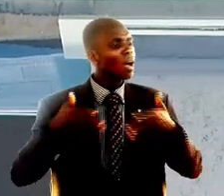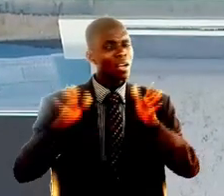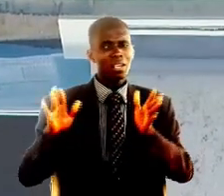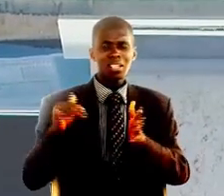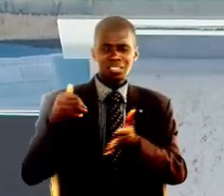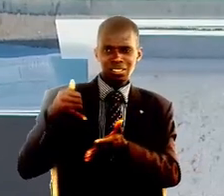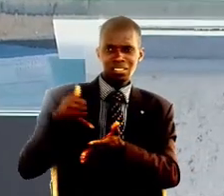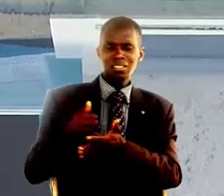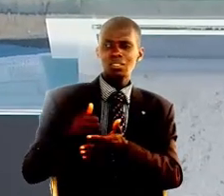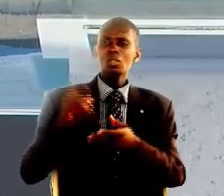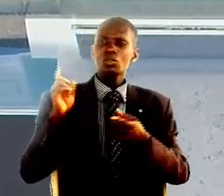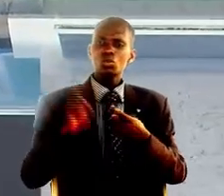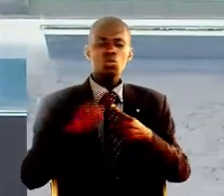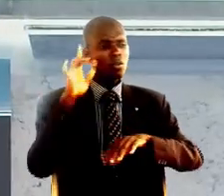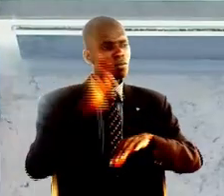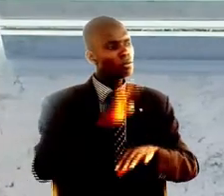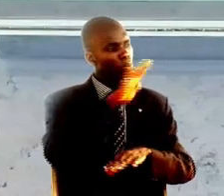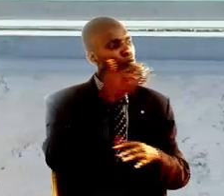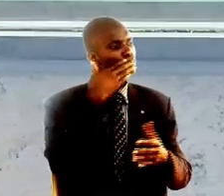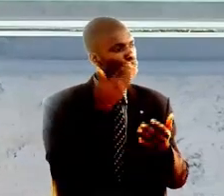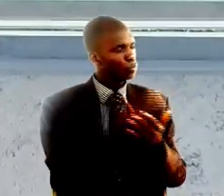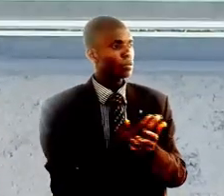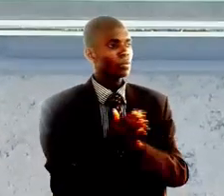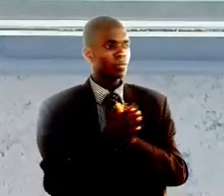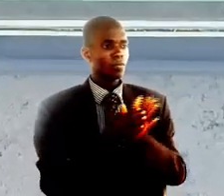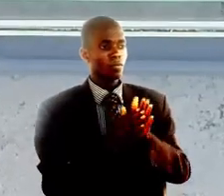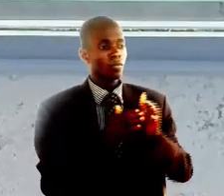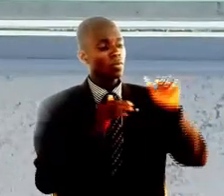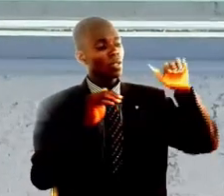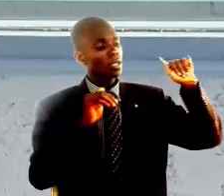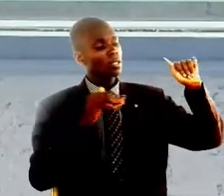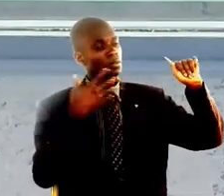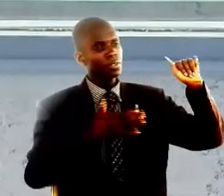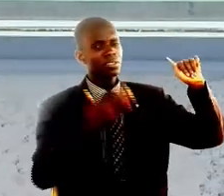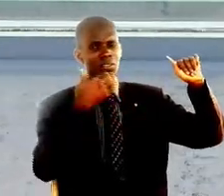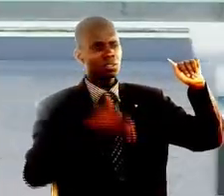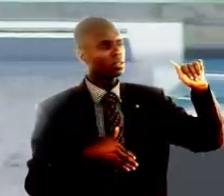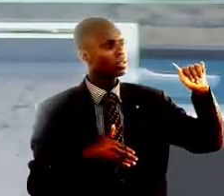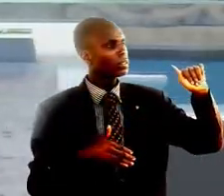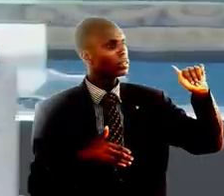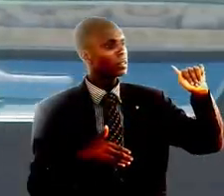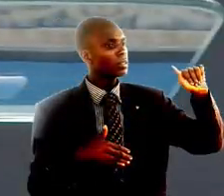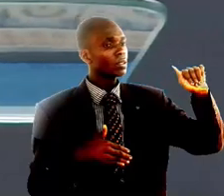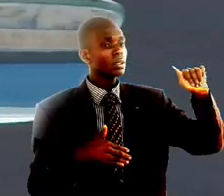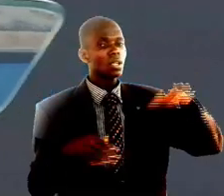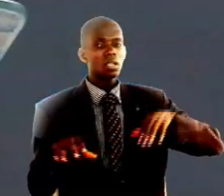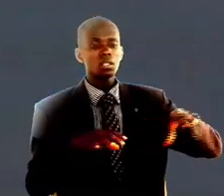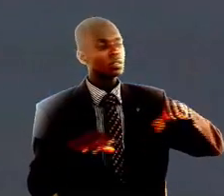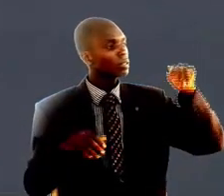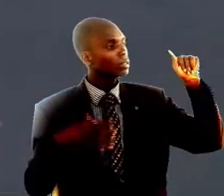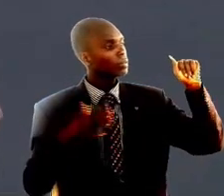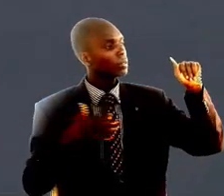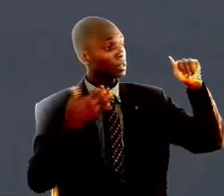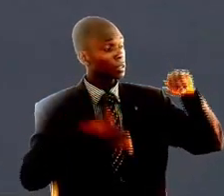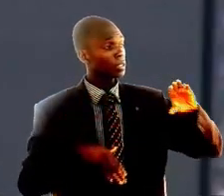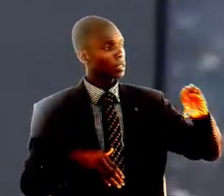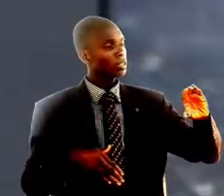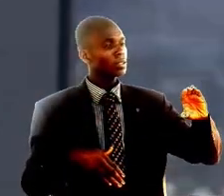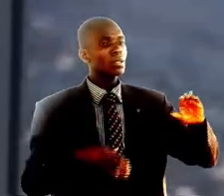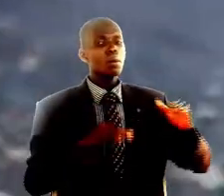Now, in action, we have C. C, cultivate. Don't complain. Cultivate, you